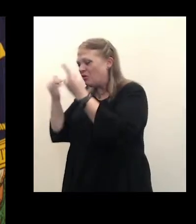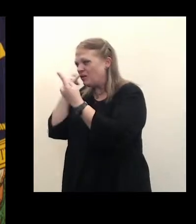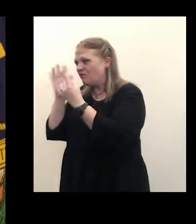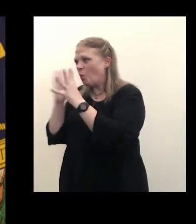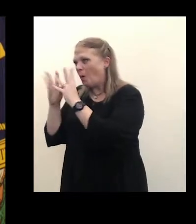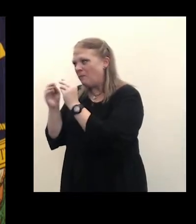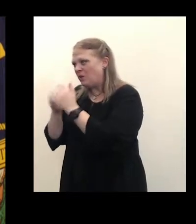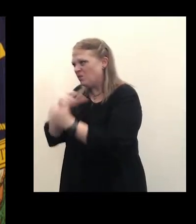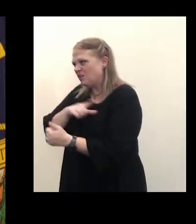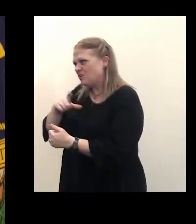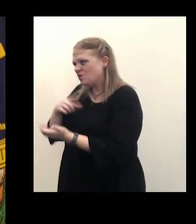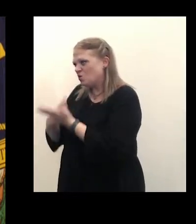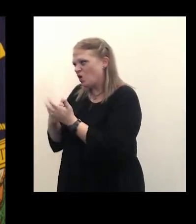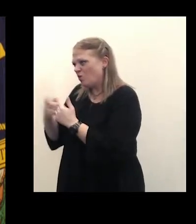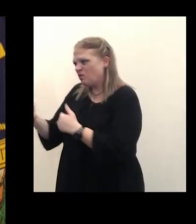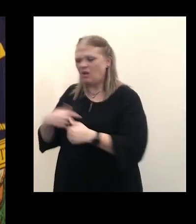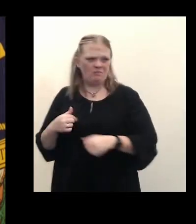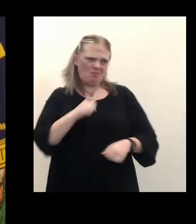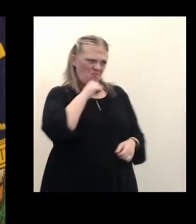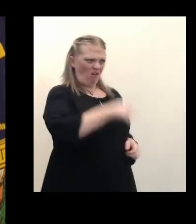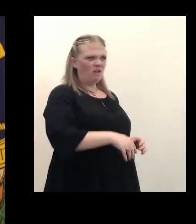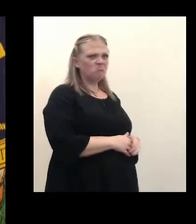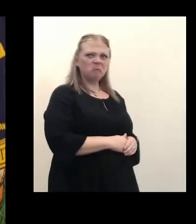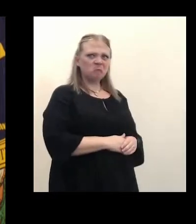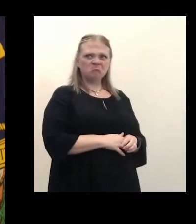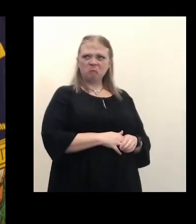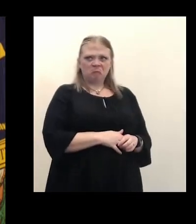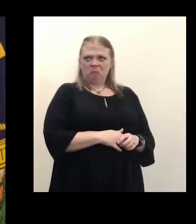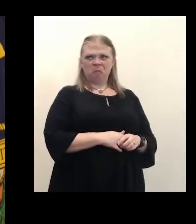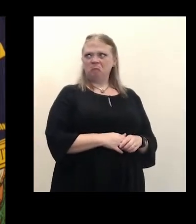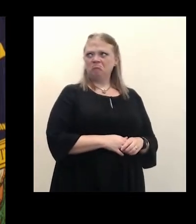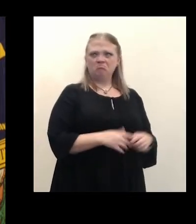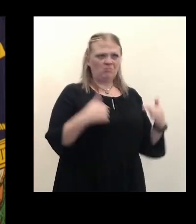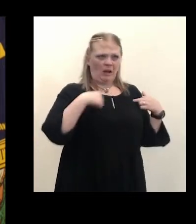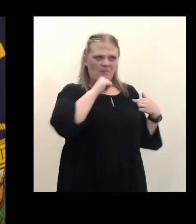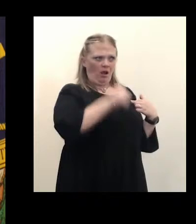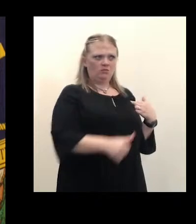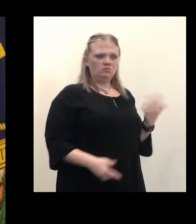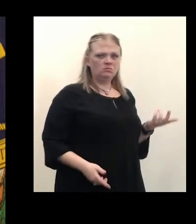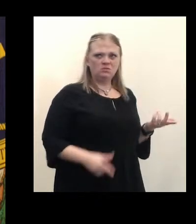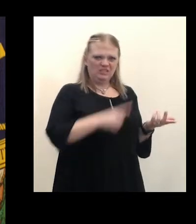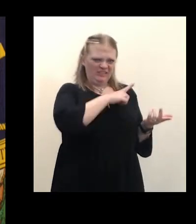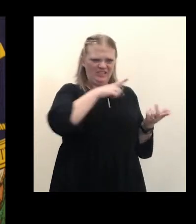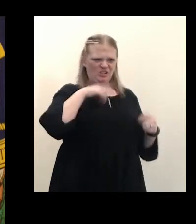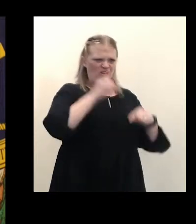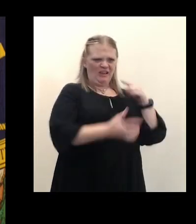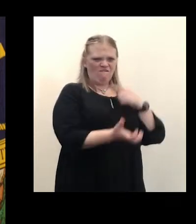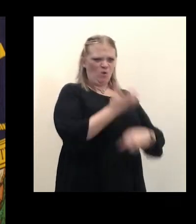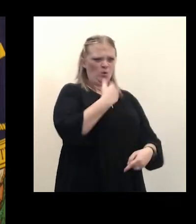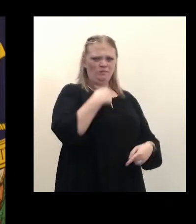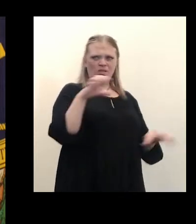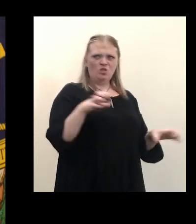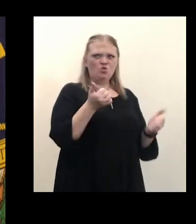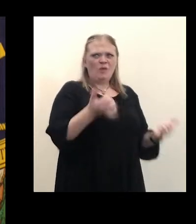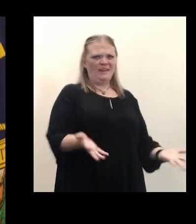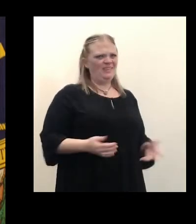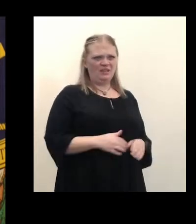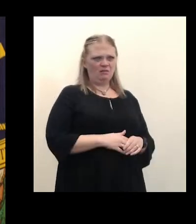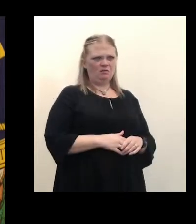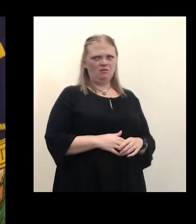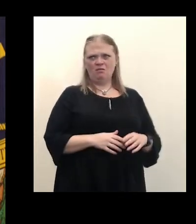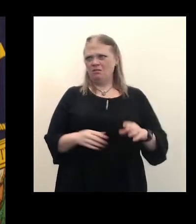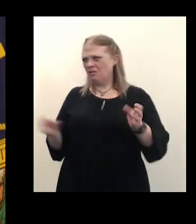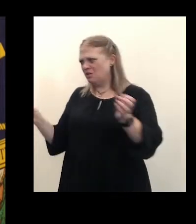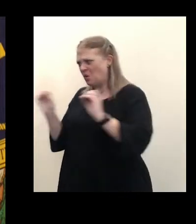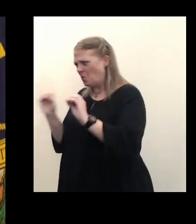to talk with them. I will not. Council, they have council, I'm not. Legislature can't force me to do anything. So They're an, no I'm an, one indi-